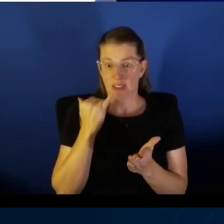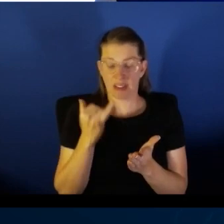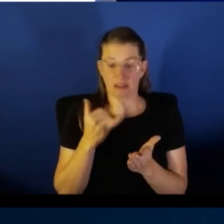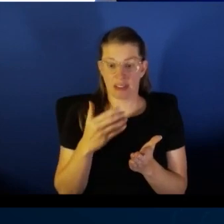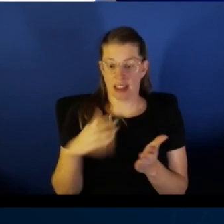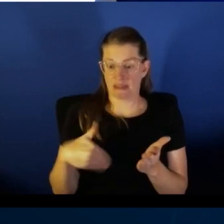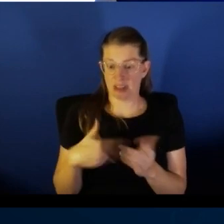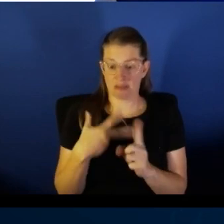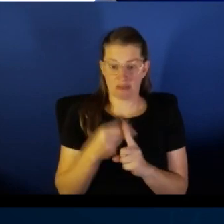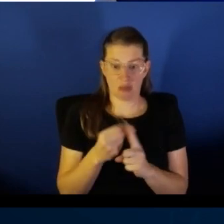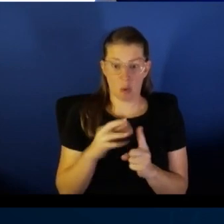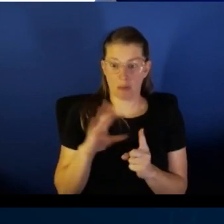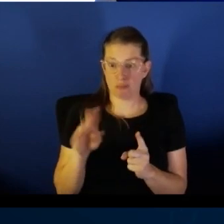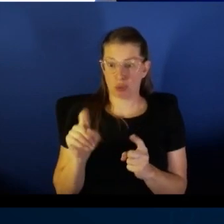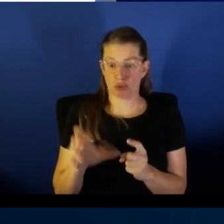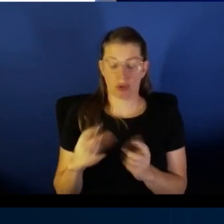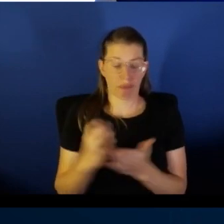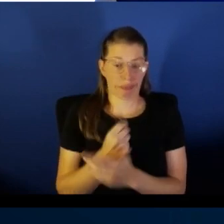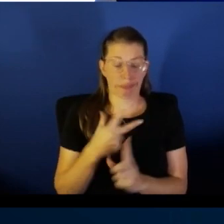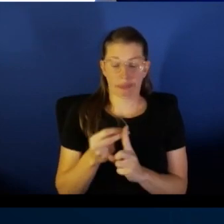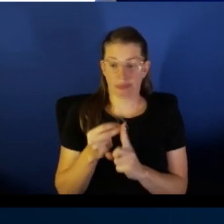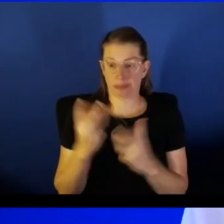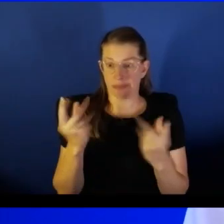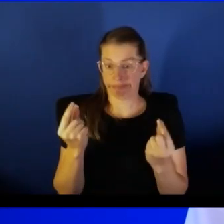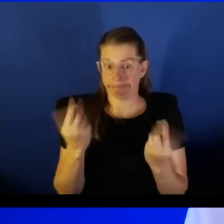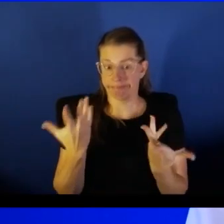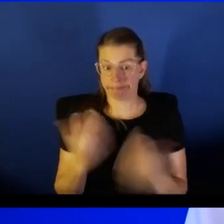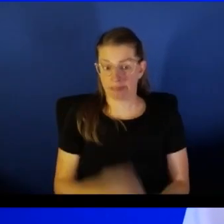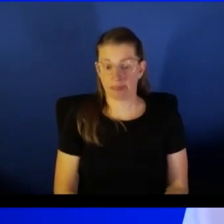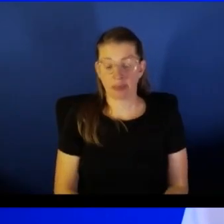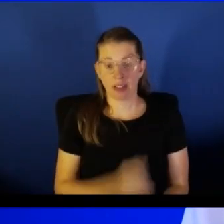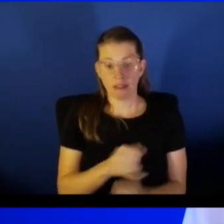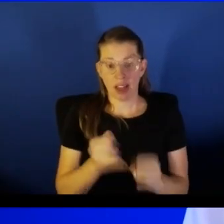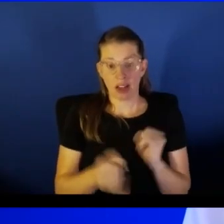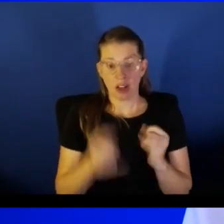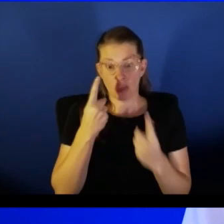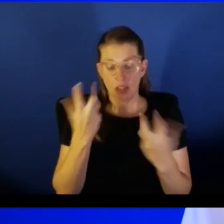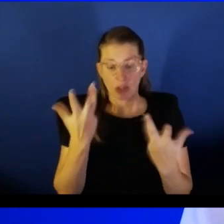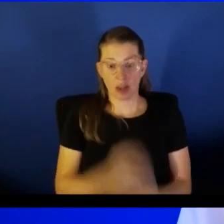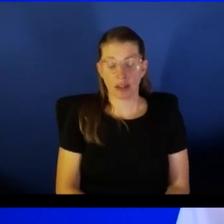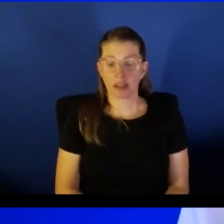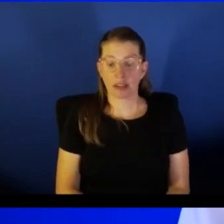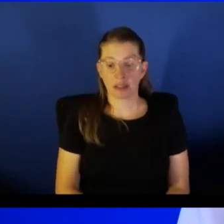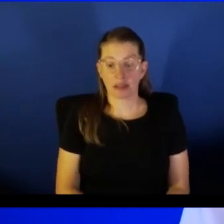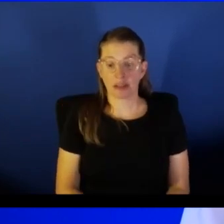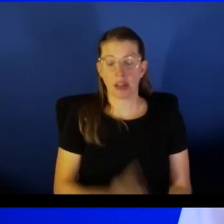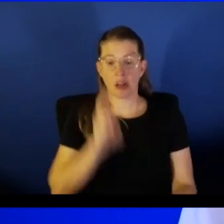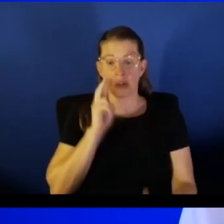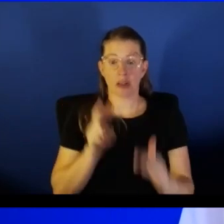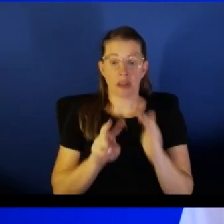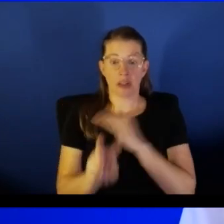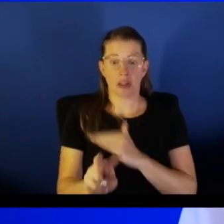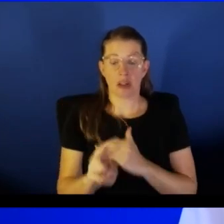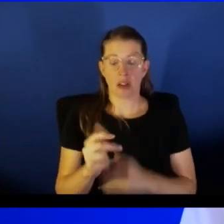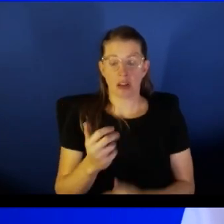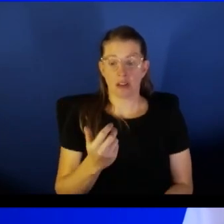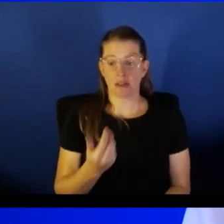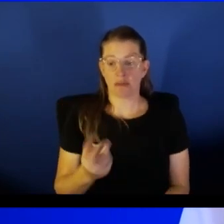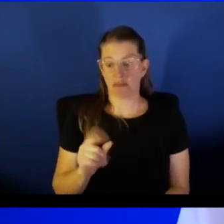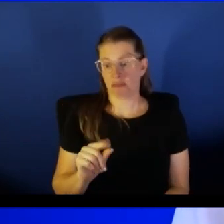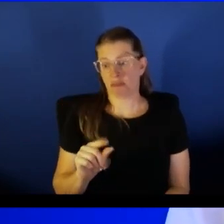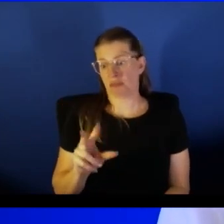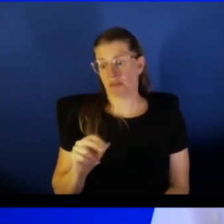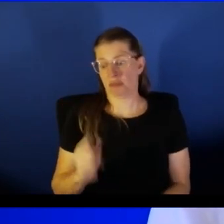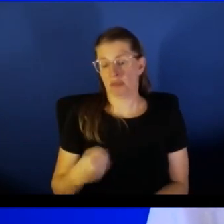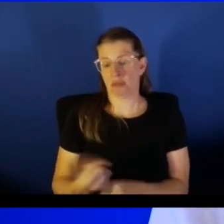get out there and do it and just to be safe? Final thoughts are, it was predicted a few decades ago that infectious disease was going to